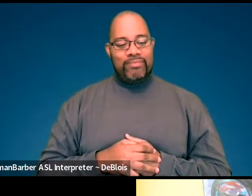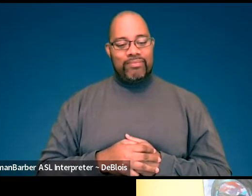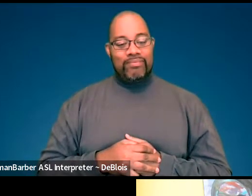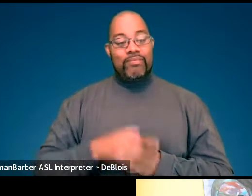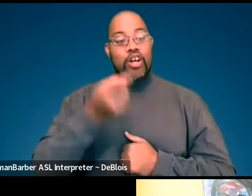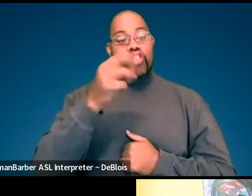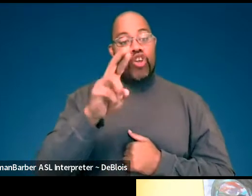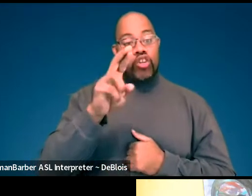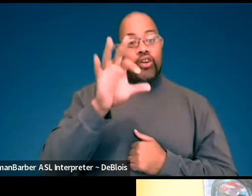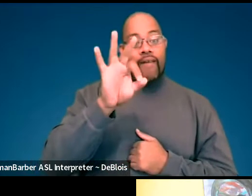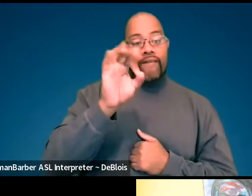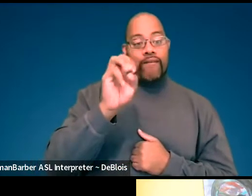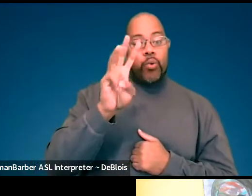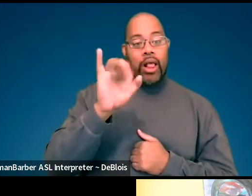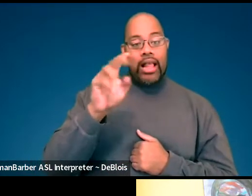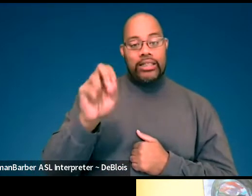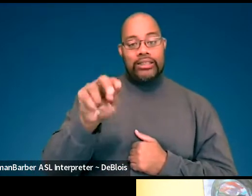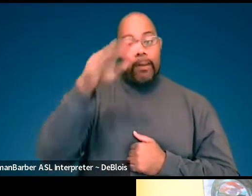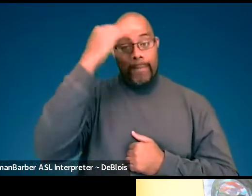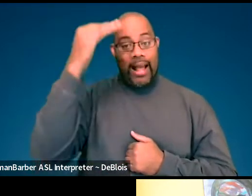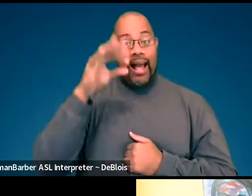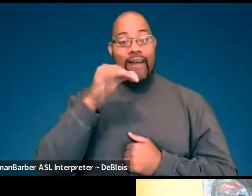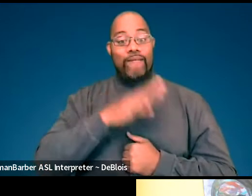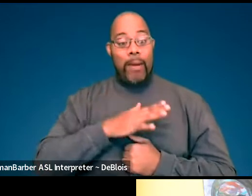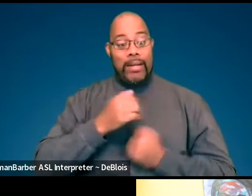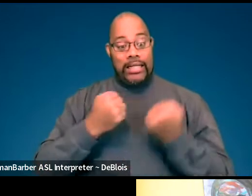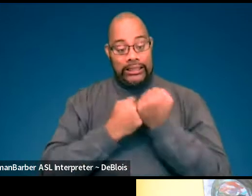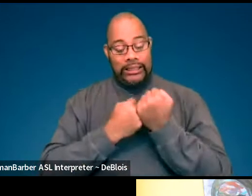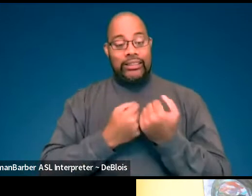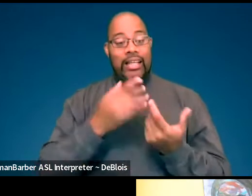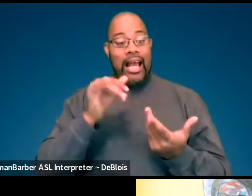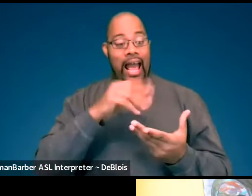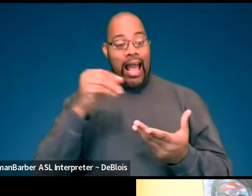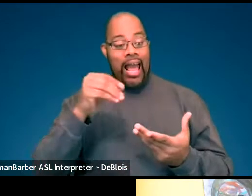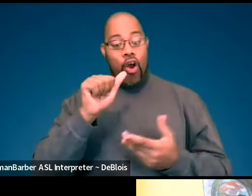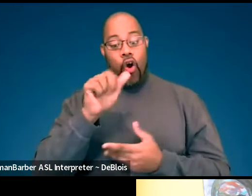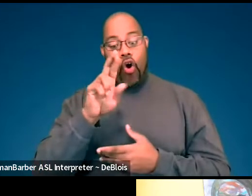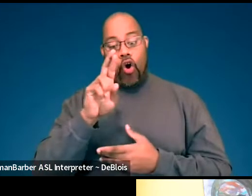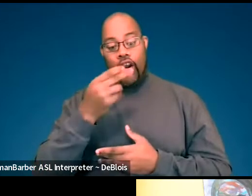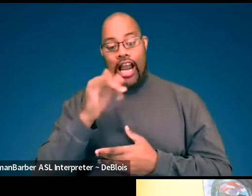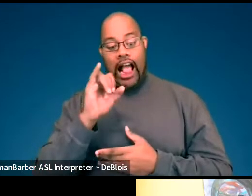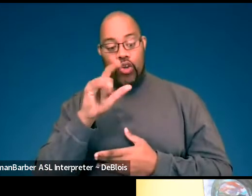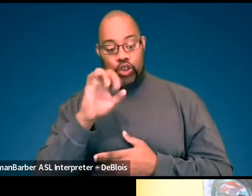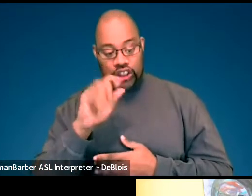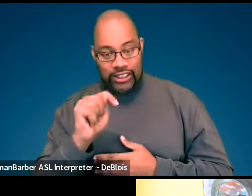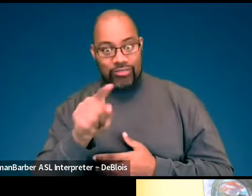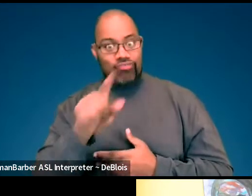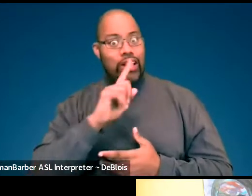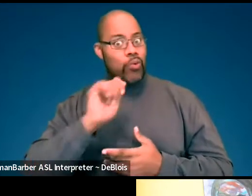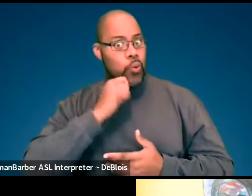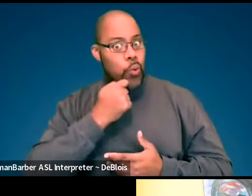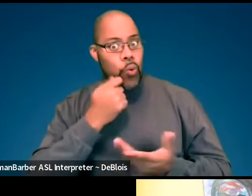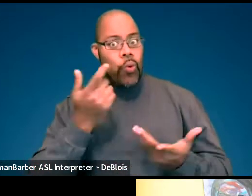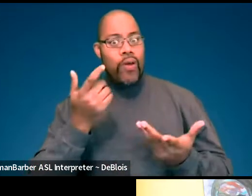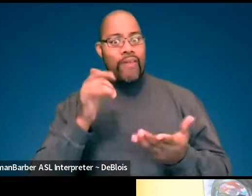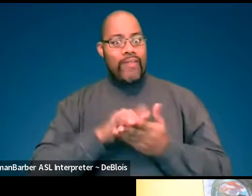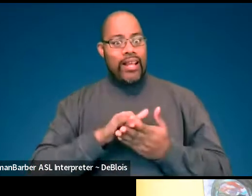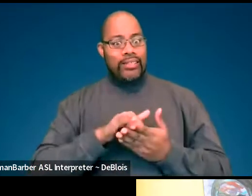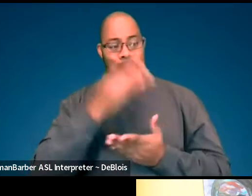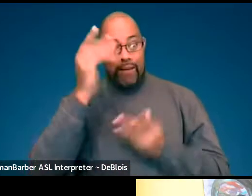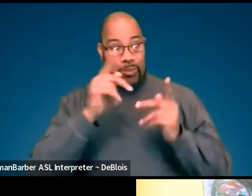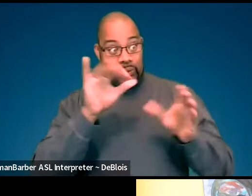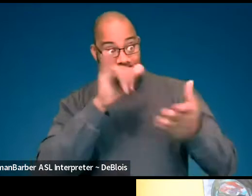Dr. Flewellen is a Black feminist, an archaeologist, which is super cool because I didn't even think that was something that, we as Black folks